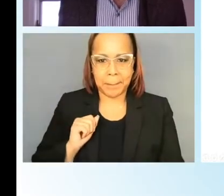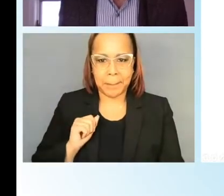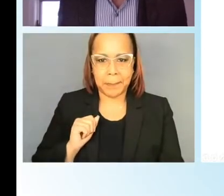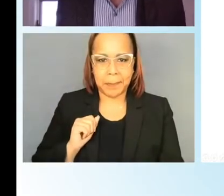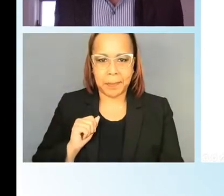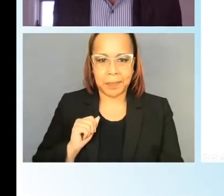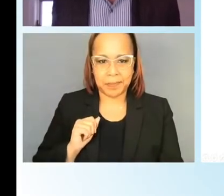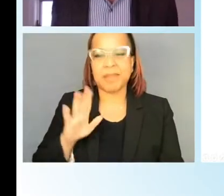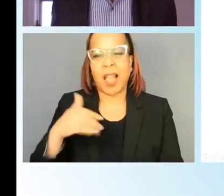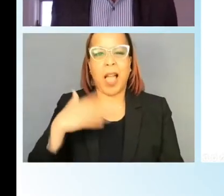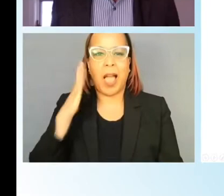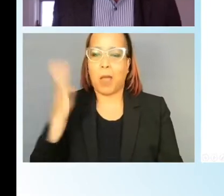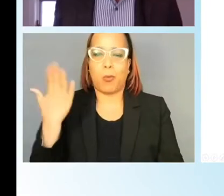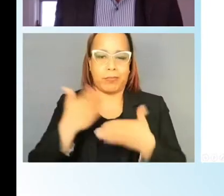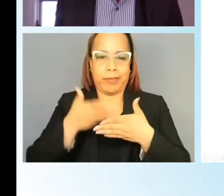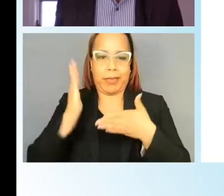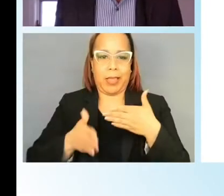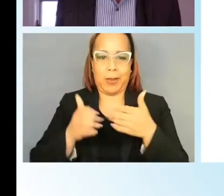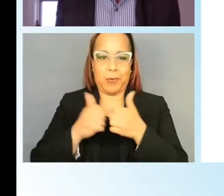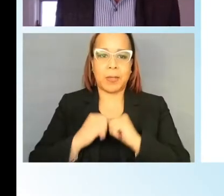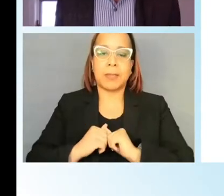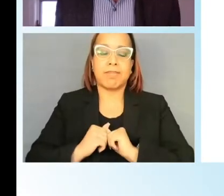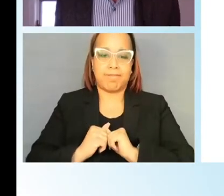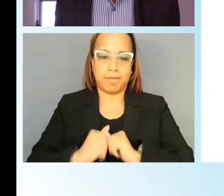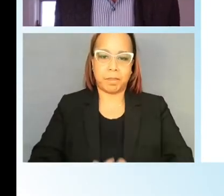I will end then with the slide.